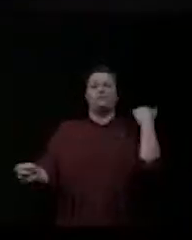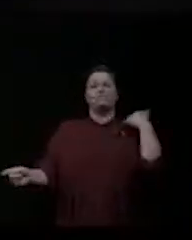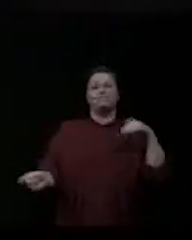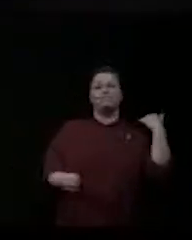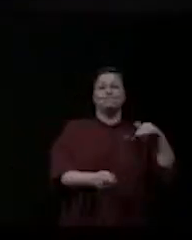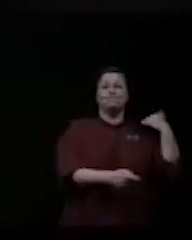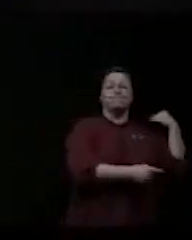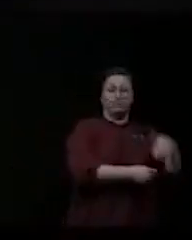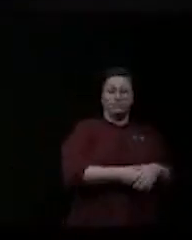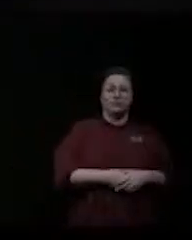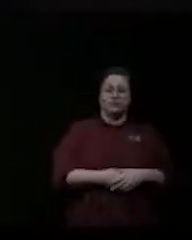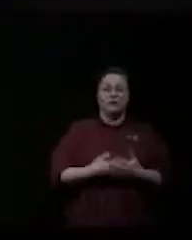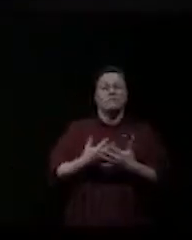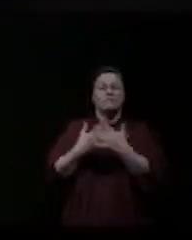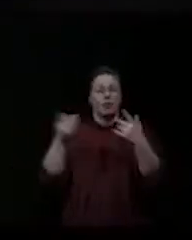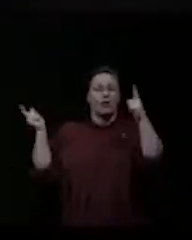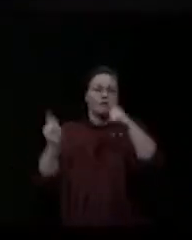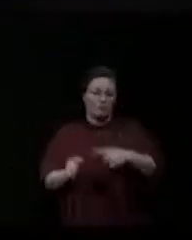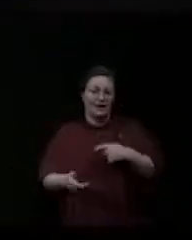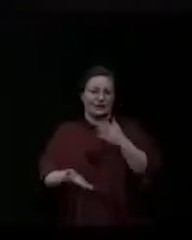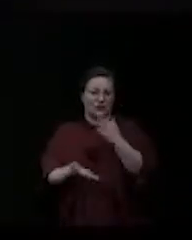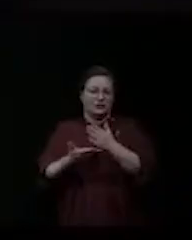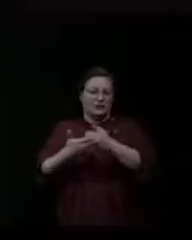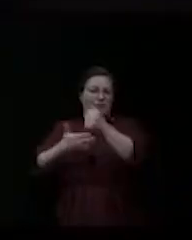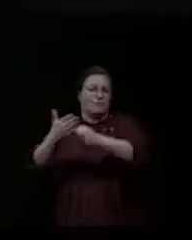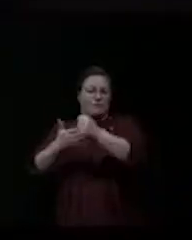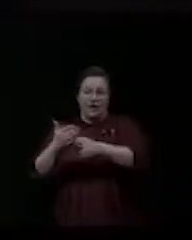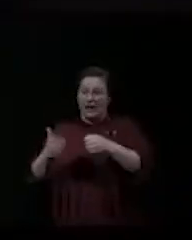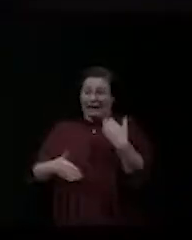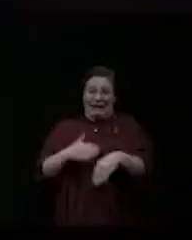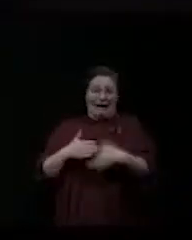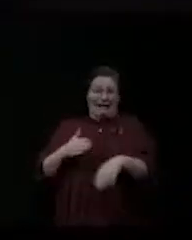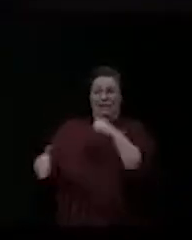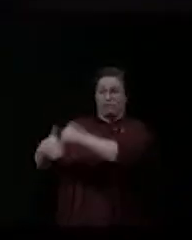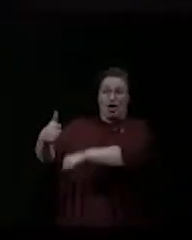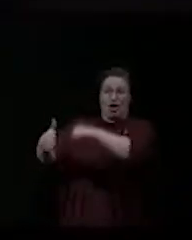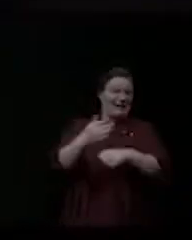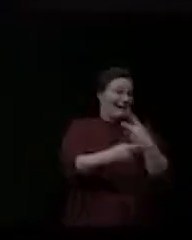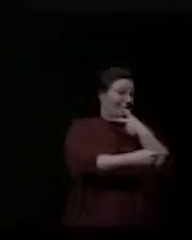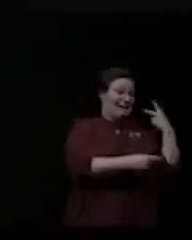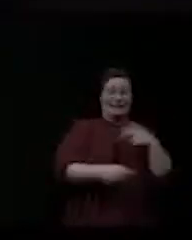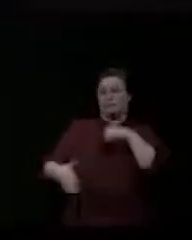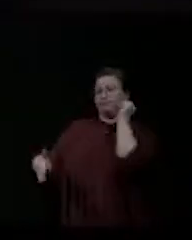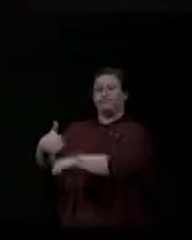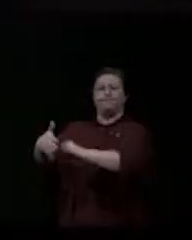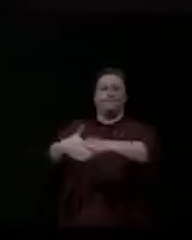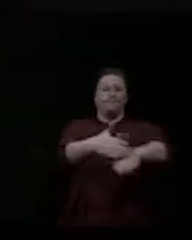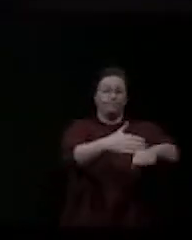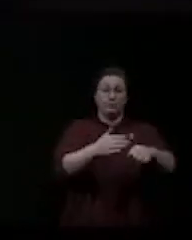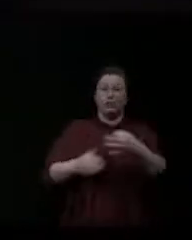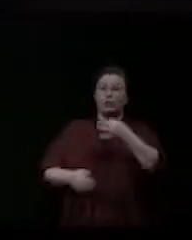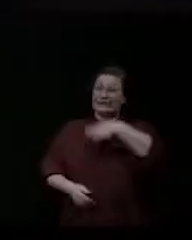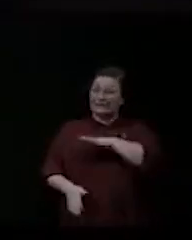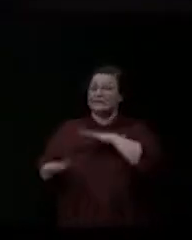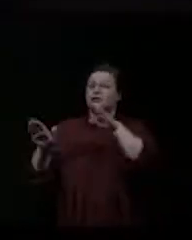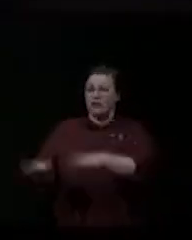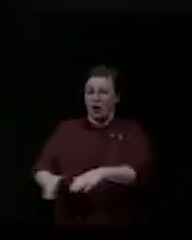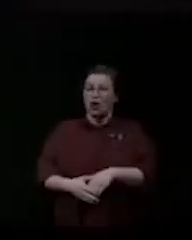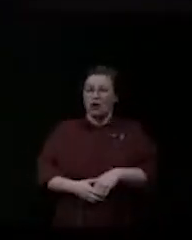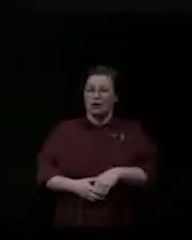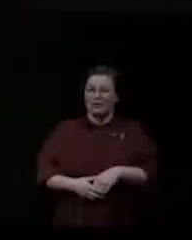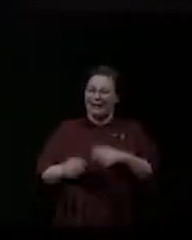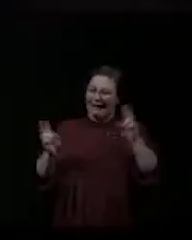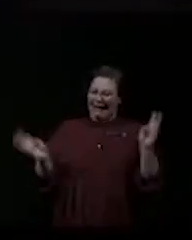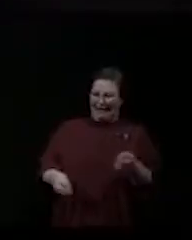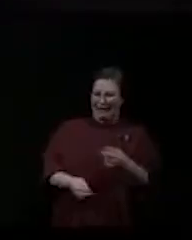rights defenders have been killed by Israel already, and that is the risk they still face despite